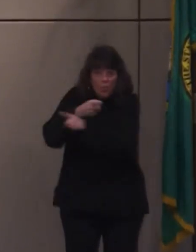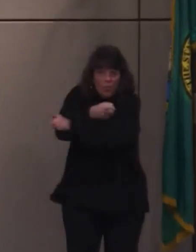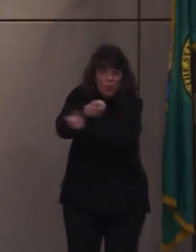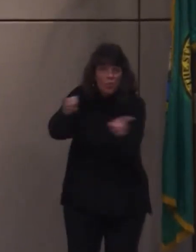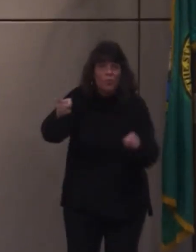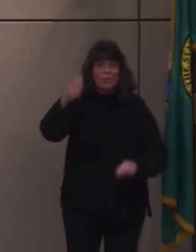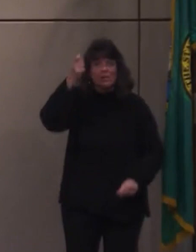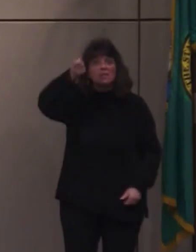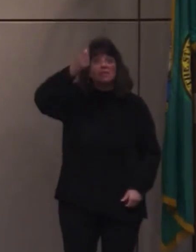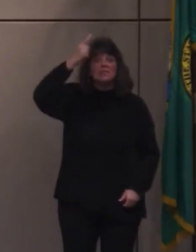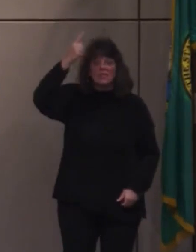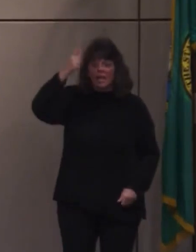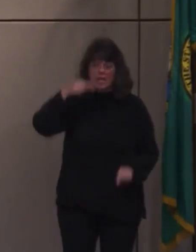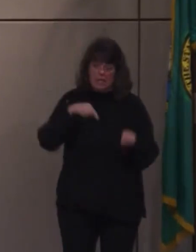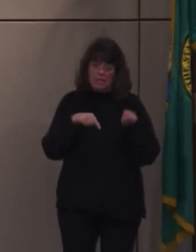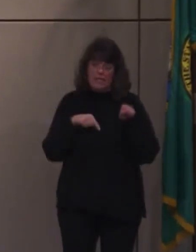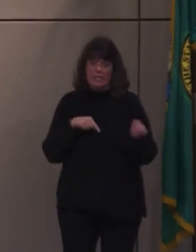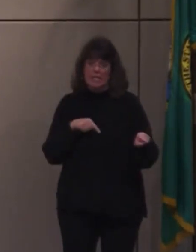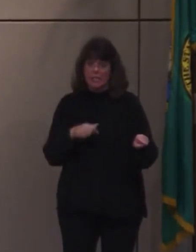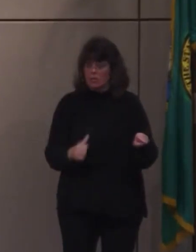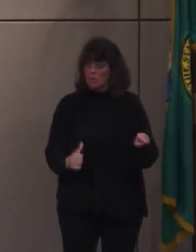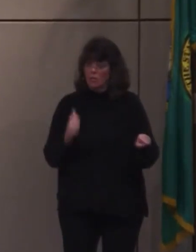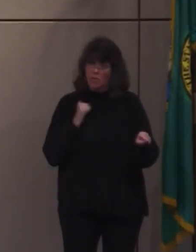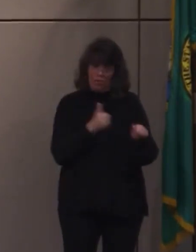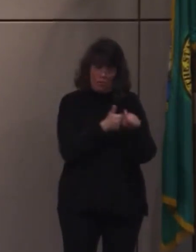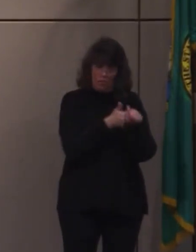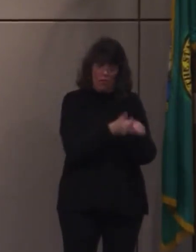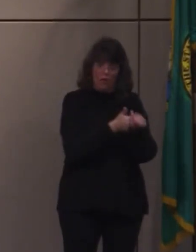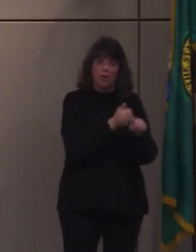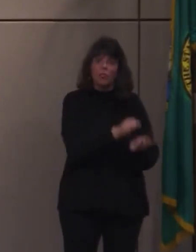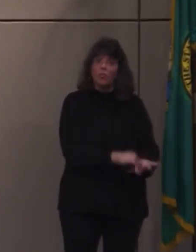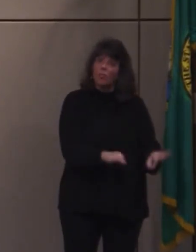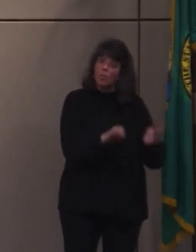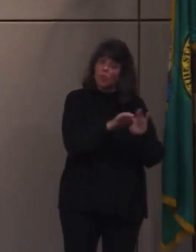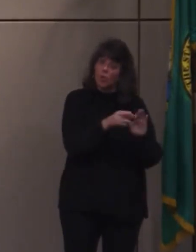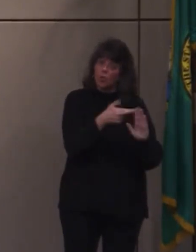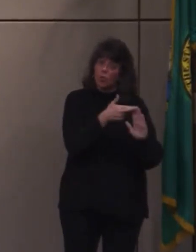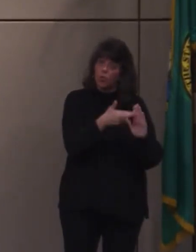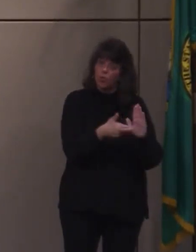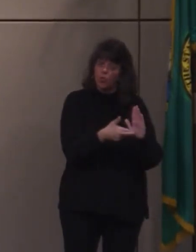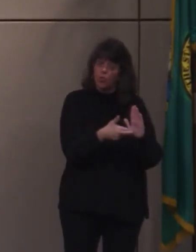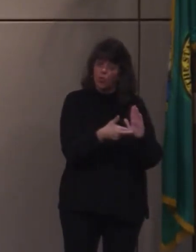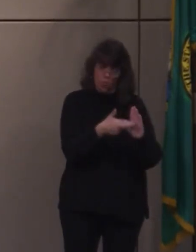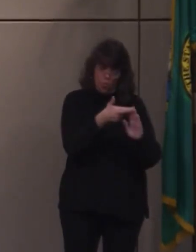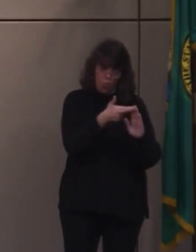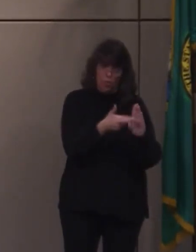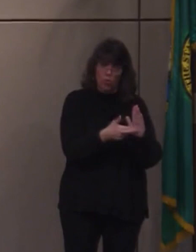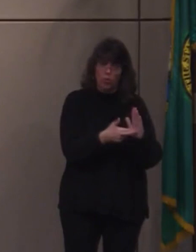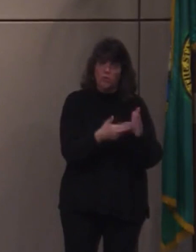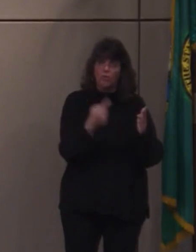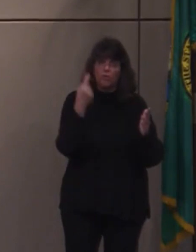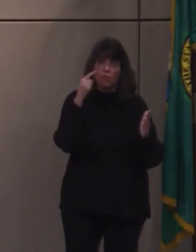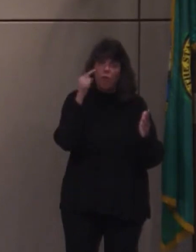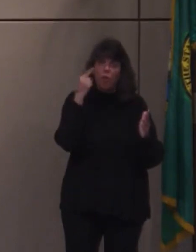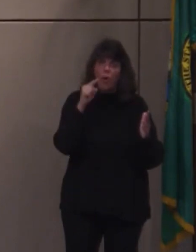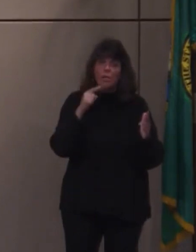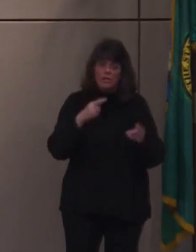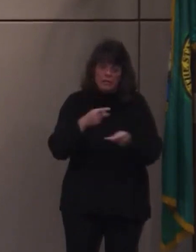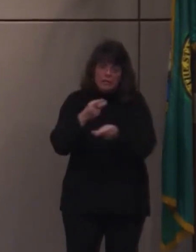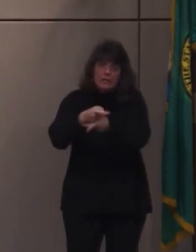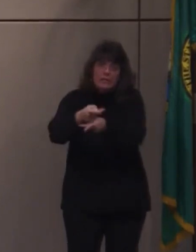aren't following the important rules in place to keep us healthy and keep our community safe, that they are